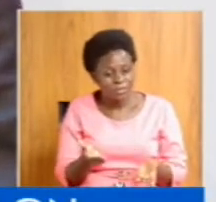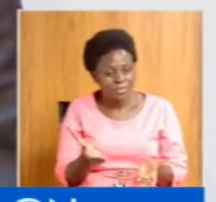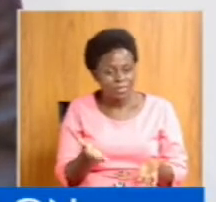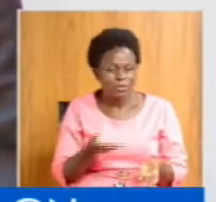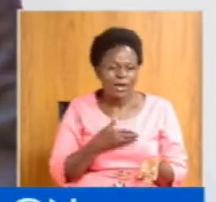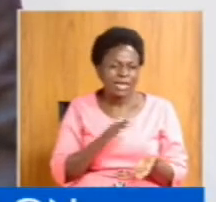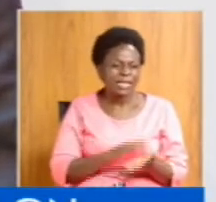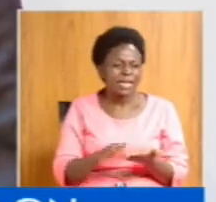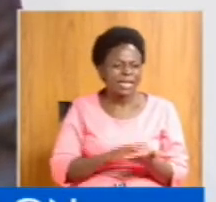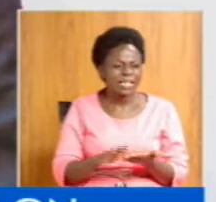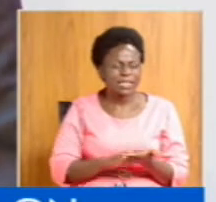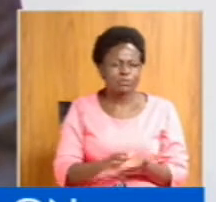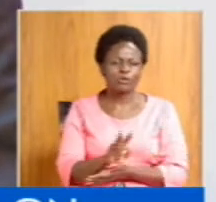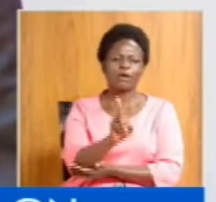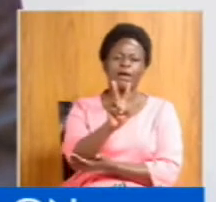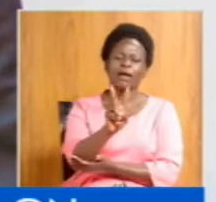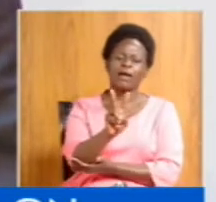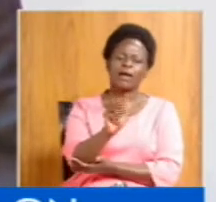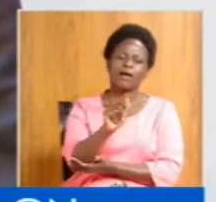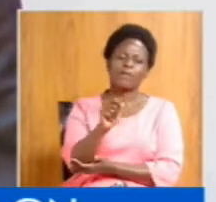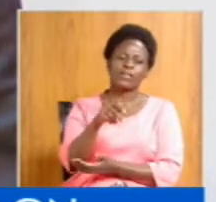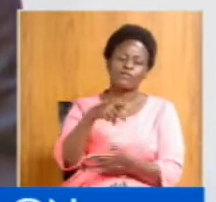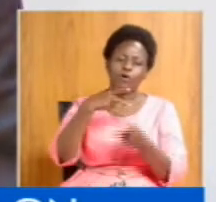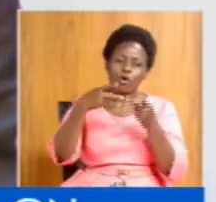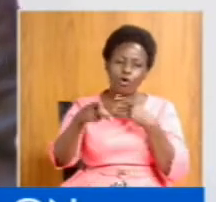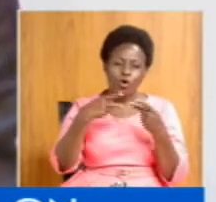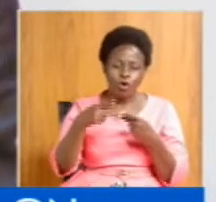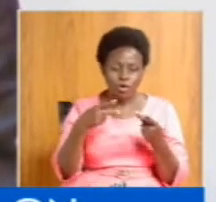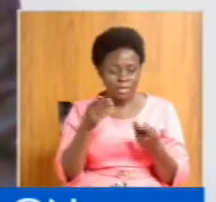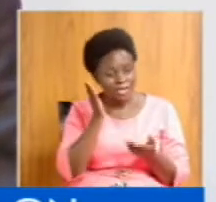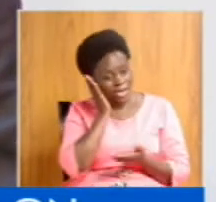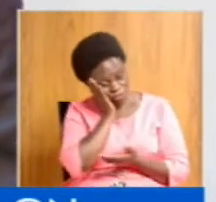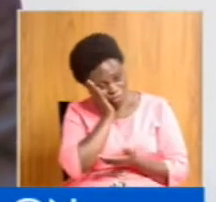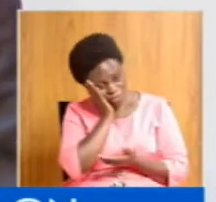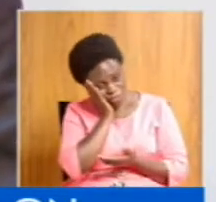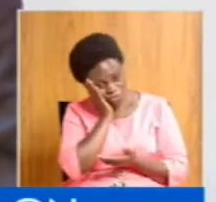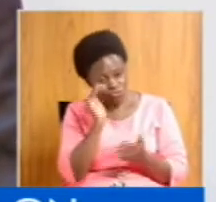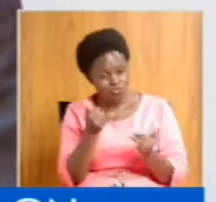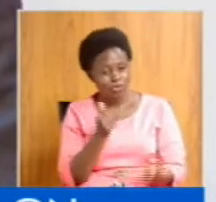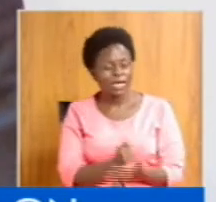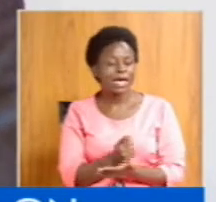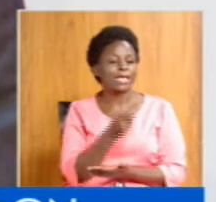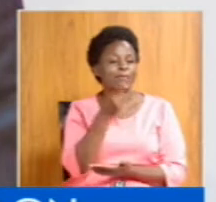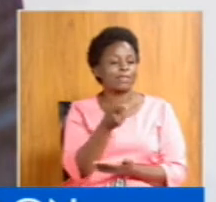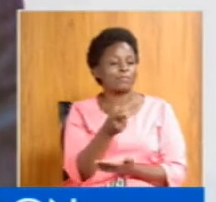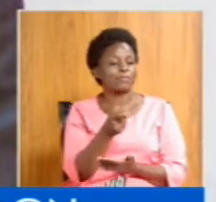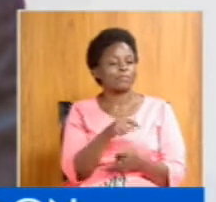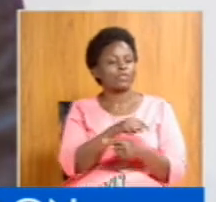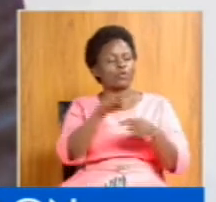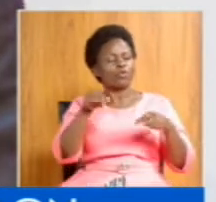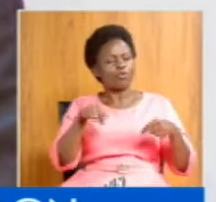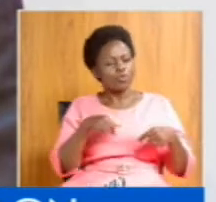had an exemption of VAT for hotels and hotel accommodation to try and help them we